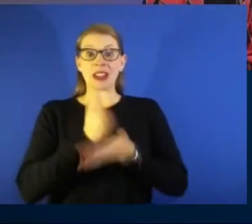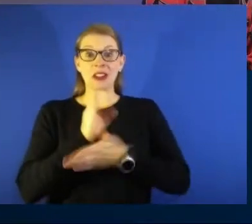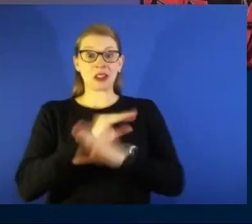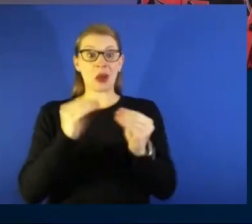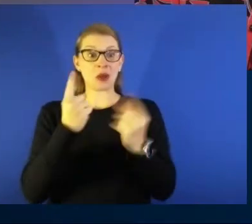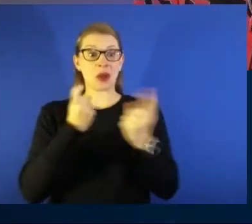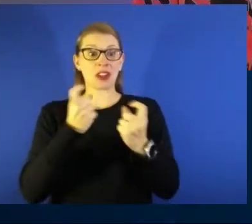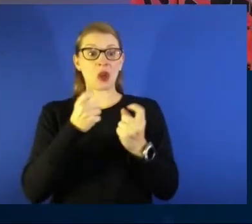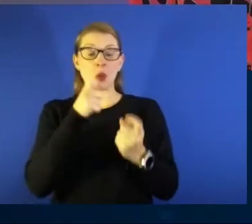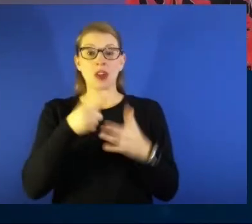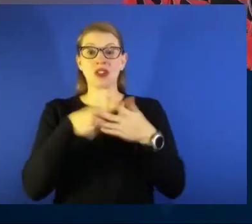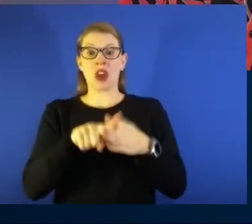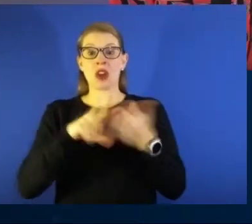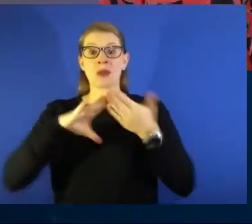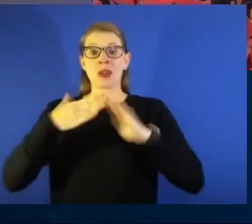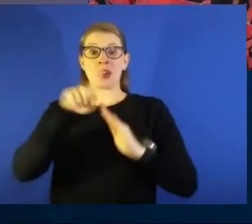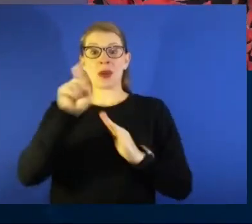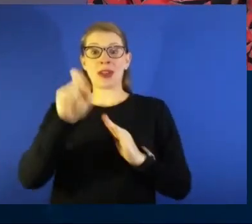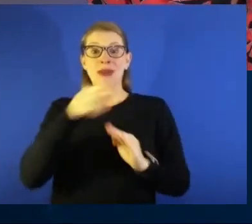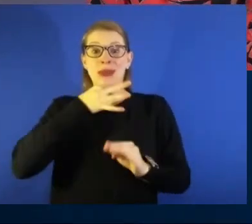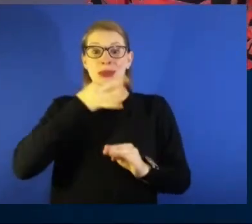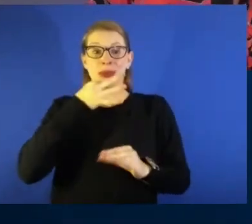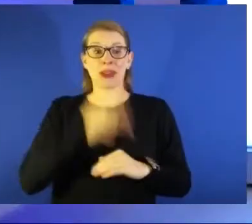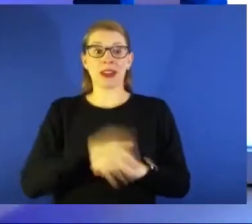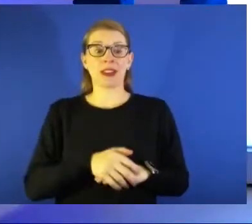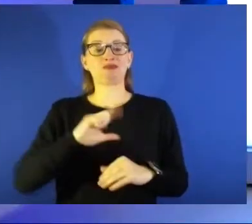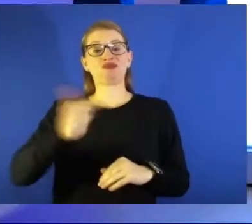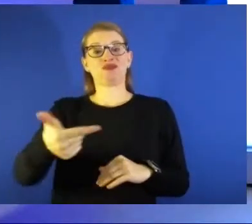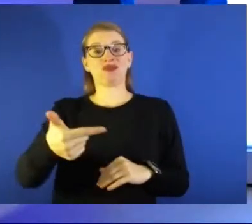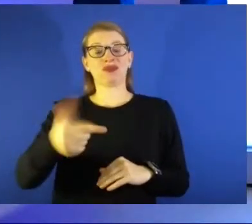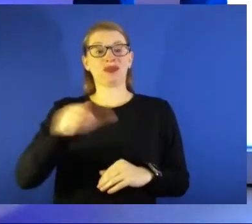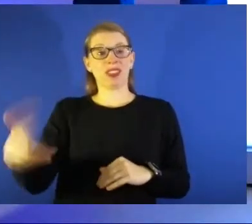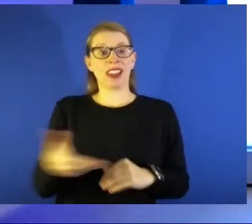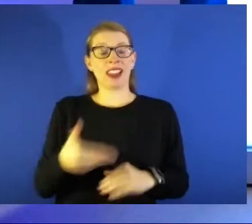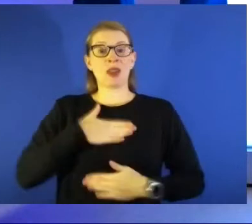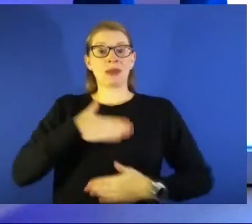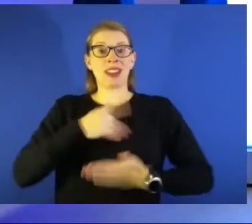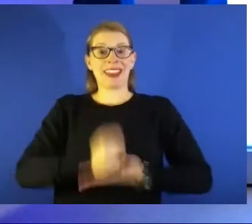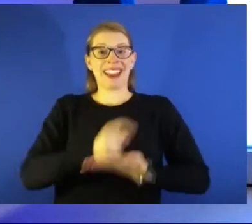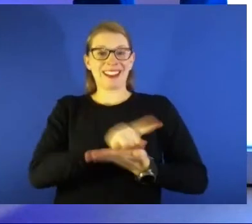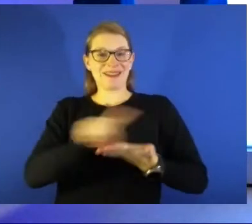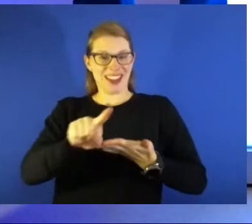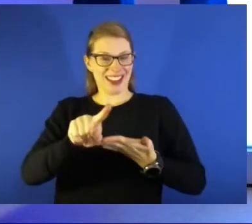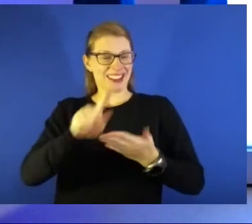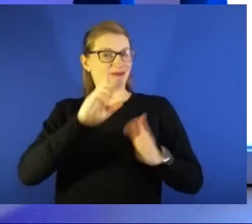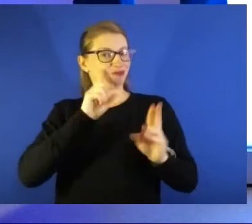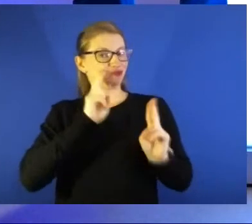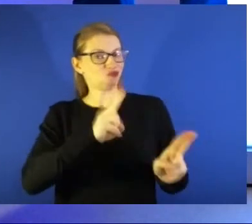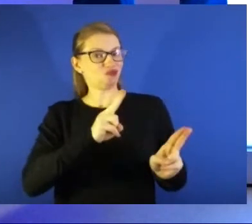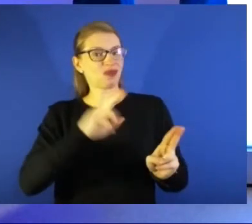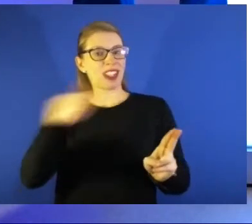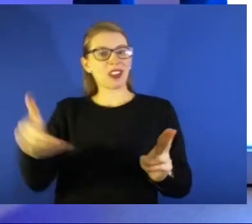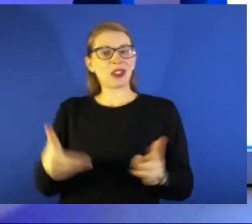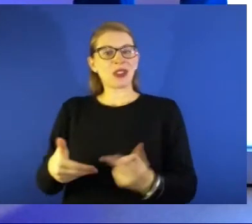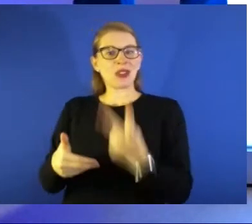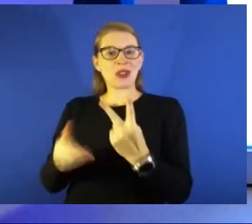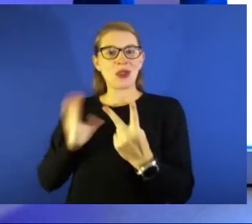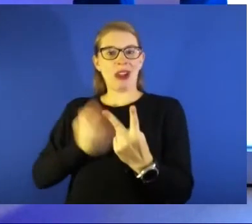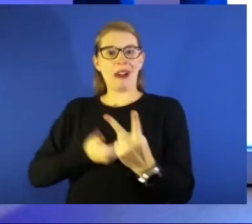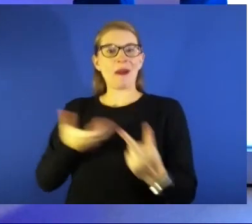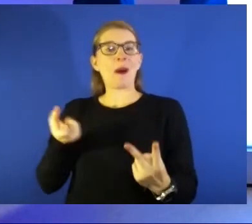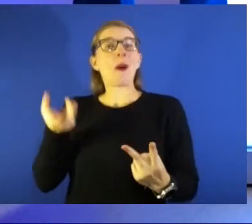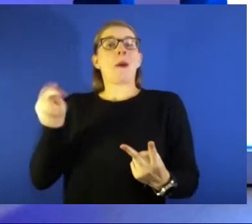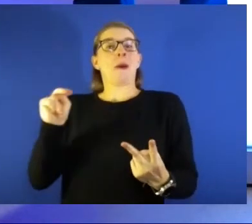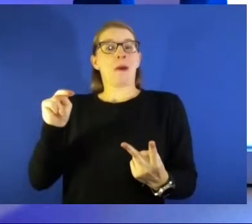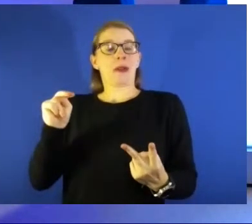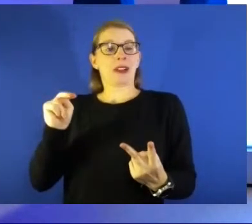questions here in just a moment, but we want to turn to our guests. It is Respiratory Therapy Week, as I mentioned, and we want to introduce you to two of our very own. John